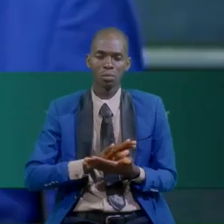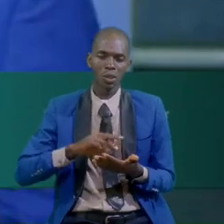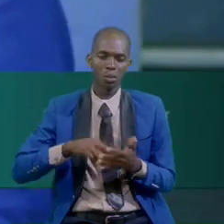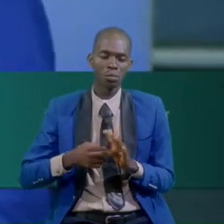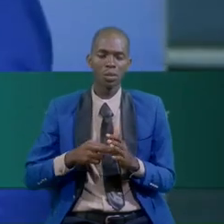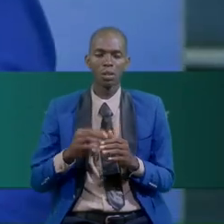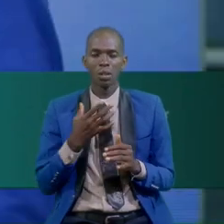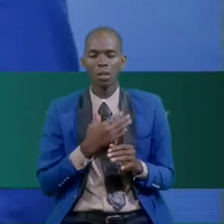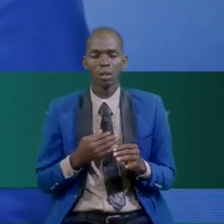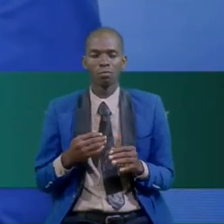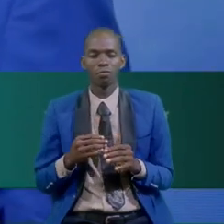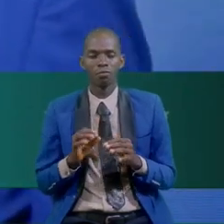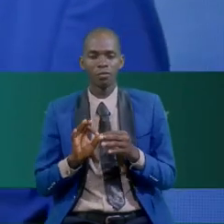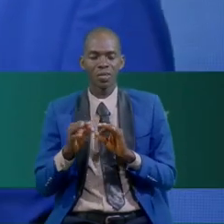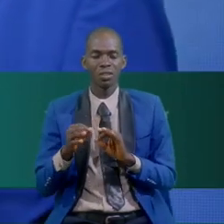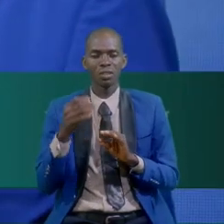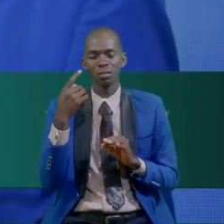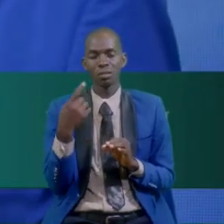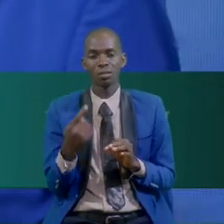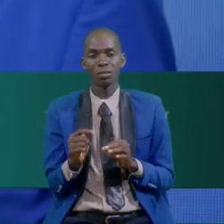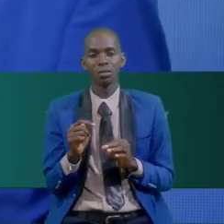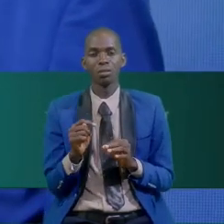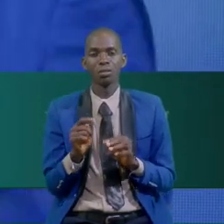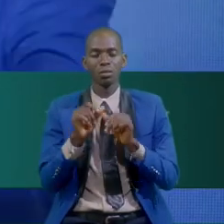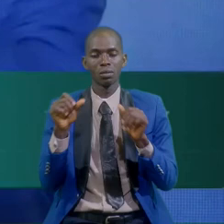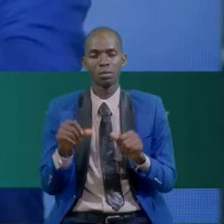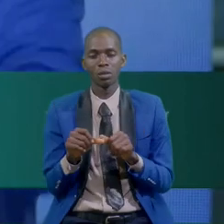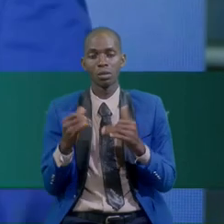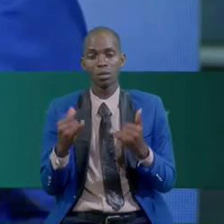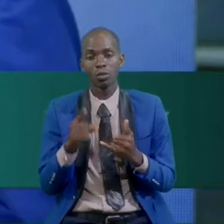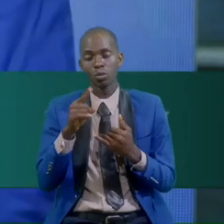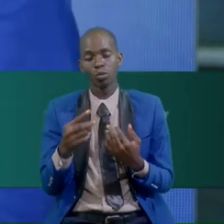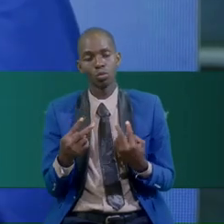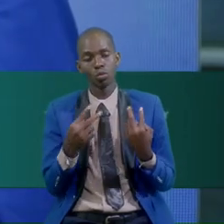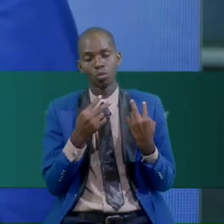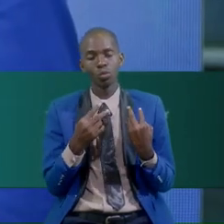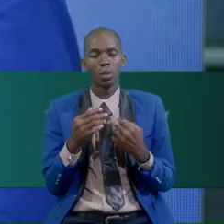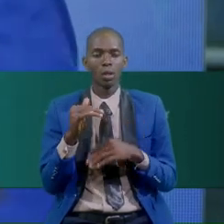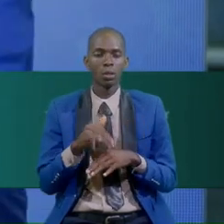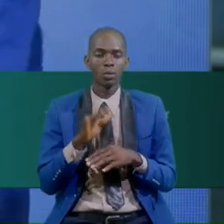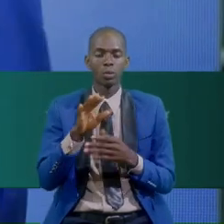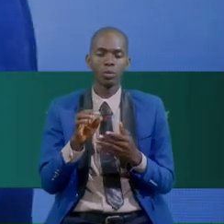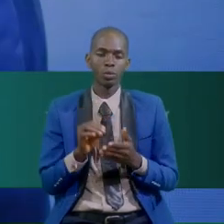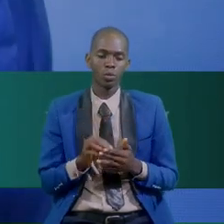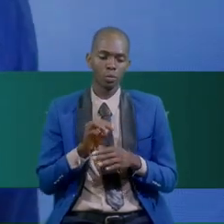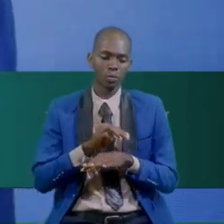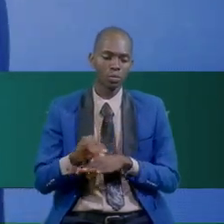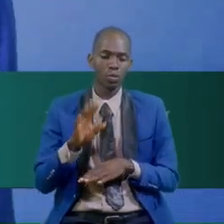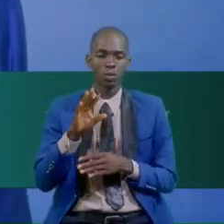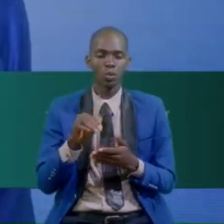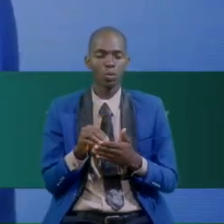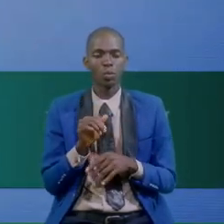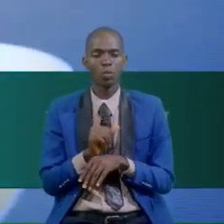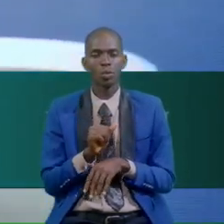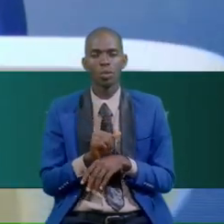back at your own ministry, at your own profession, at their